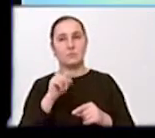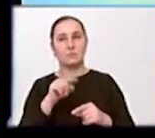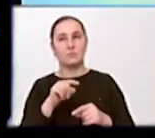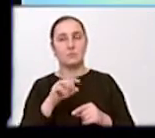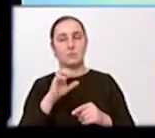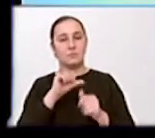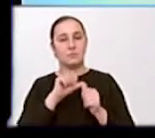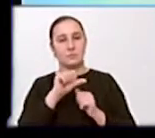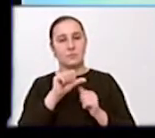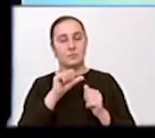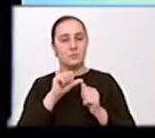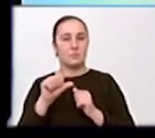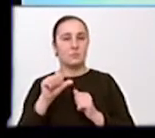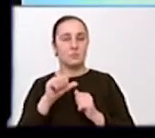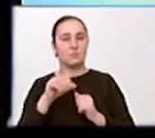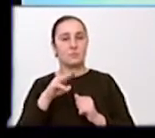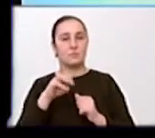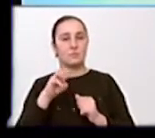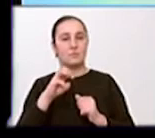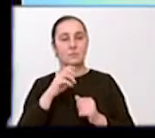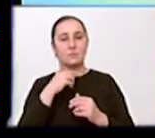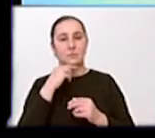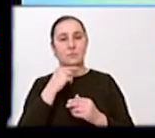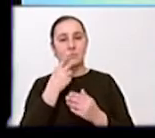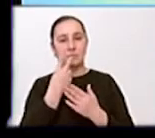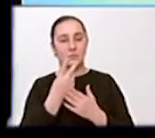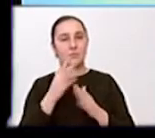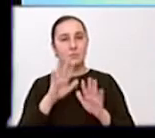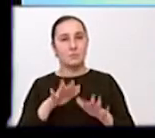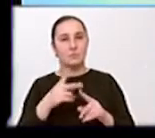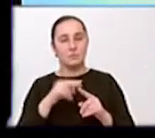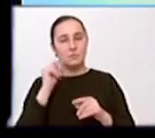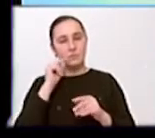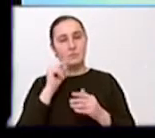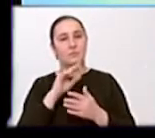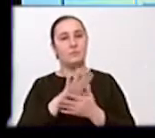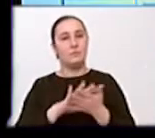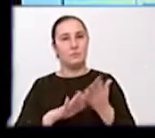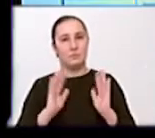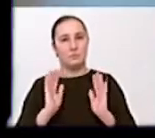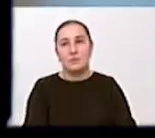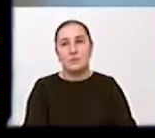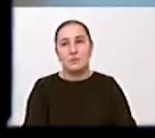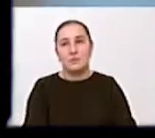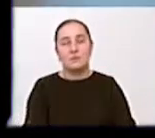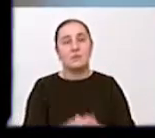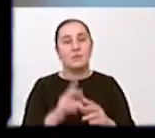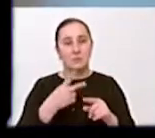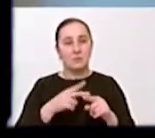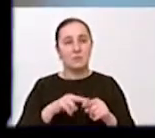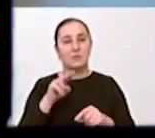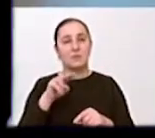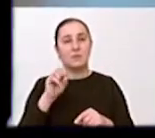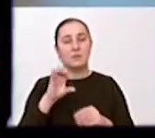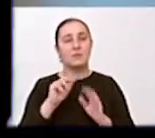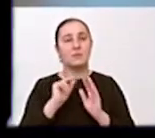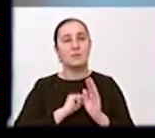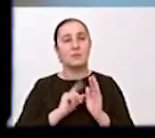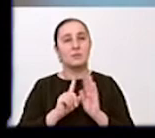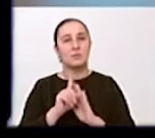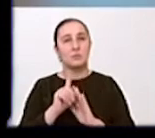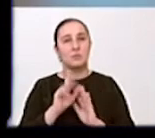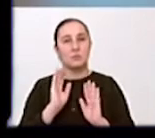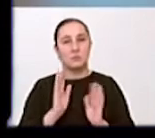Endi alohida detallarga ahamiyat bergan holda darsimizni davom ettiramiz. Demak, dasturni ishga tushirib